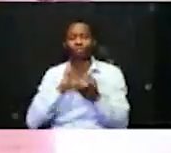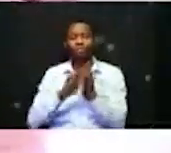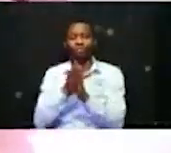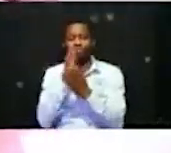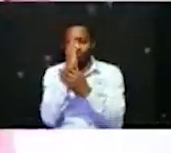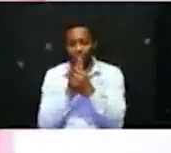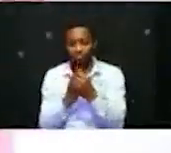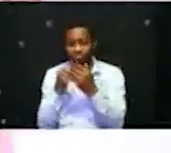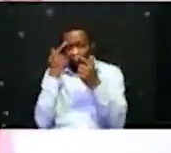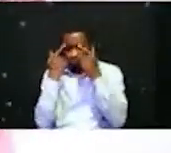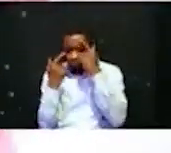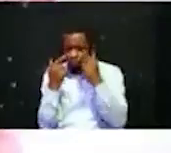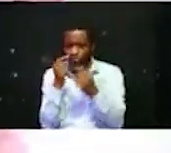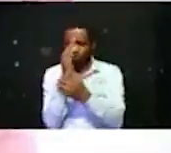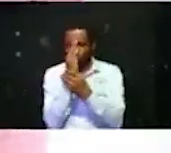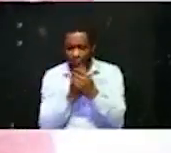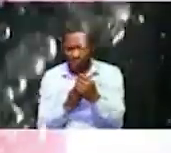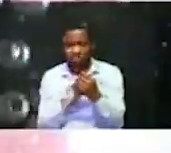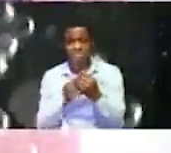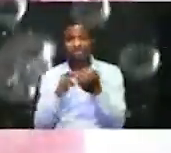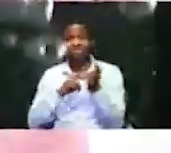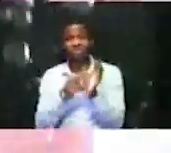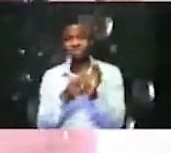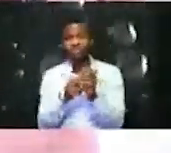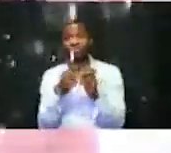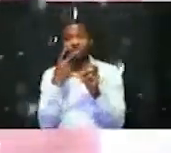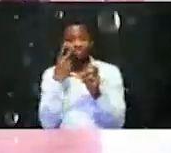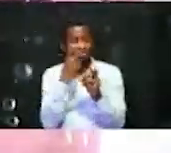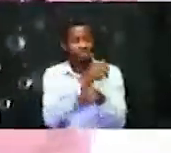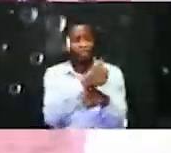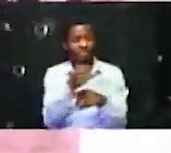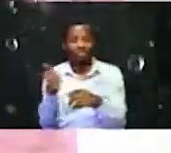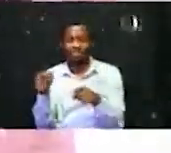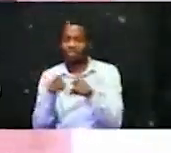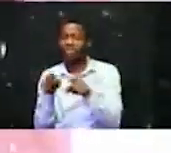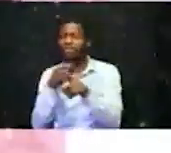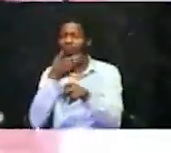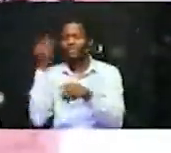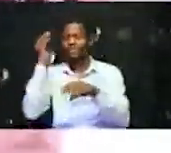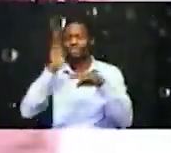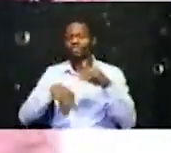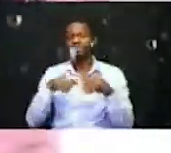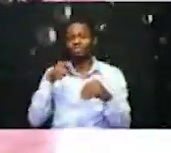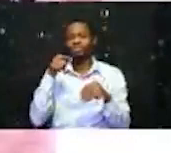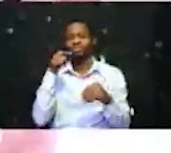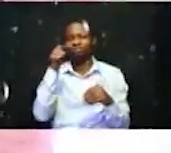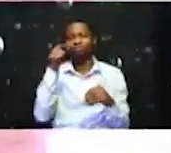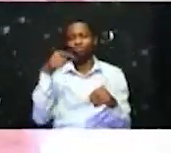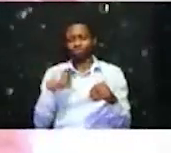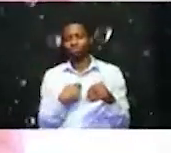says humility is seeing all others as better than you. Yes,